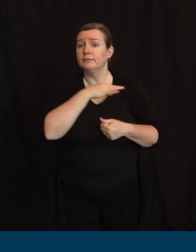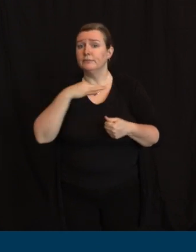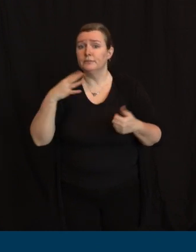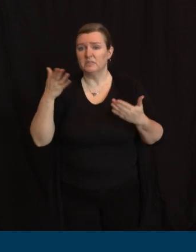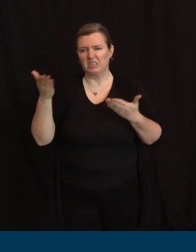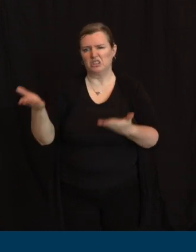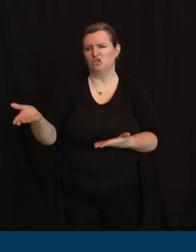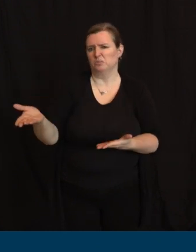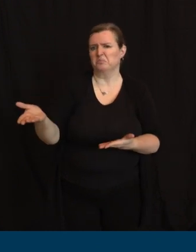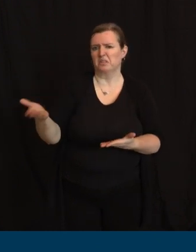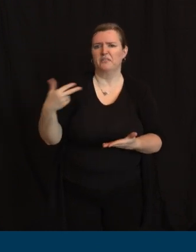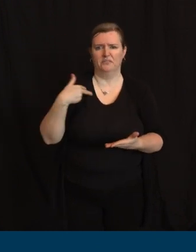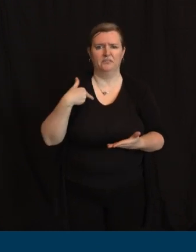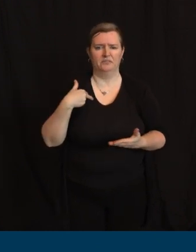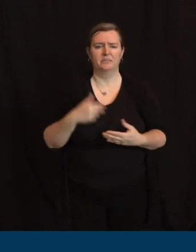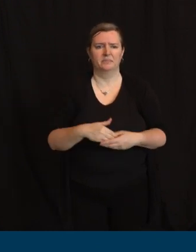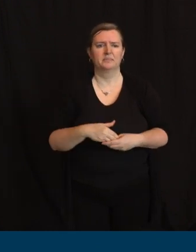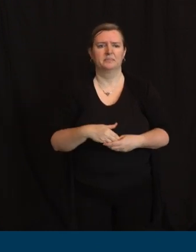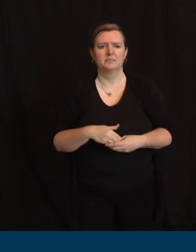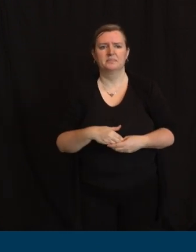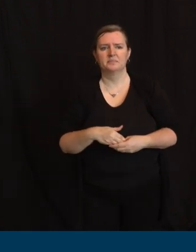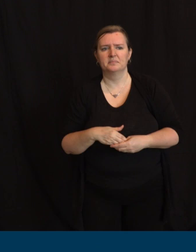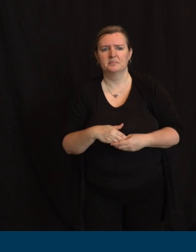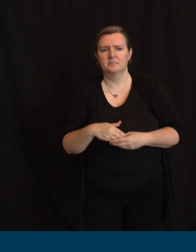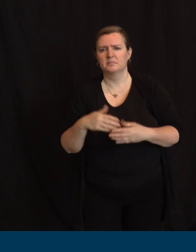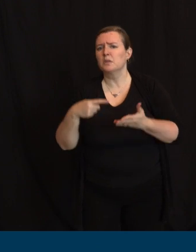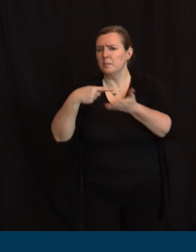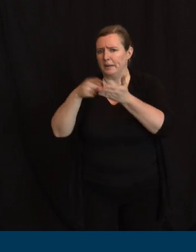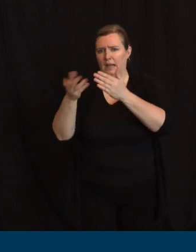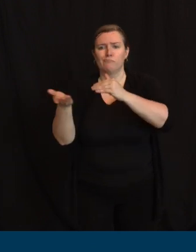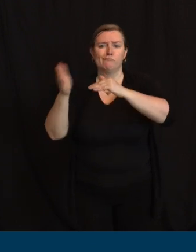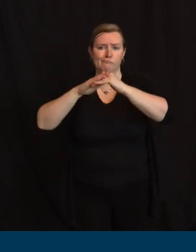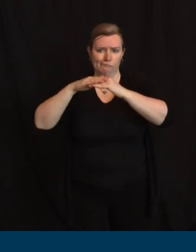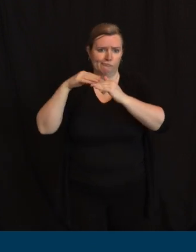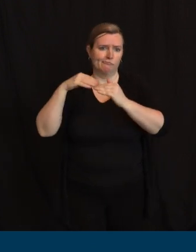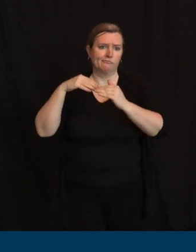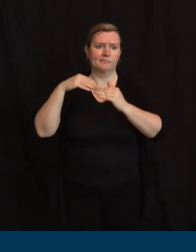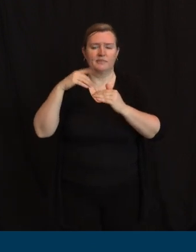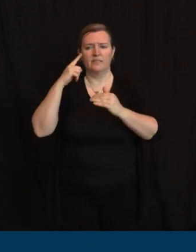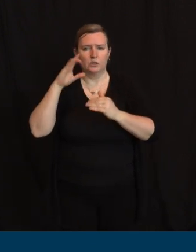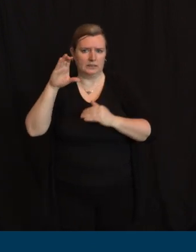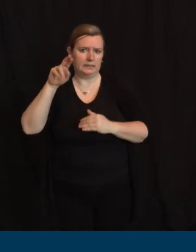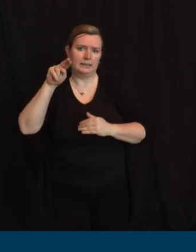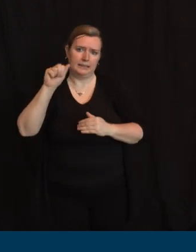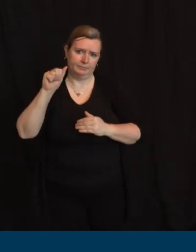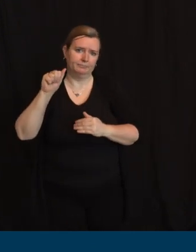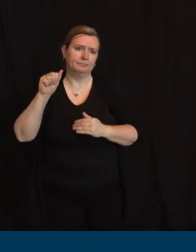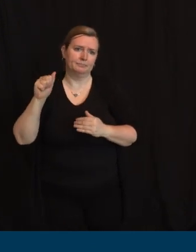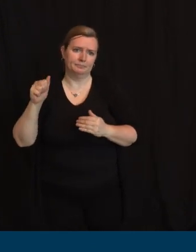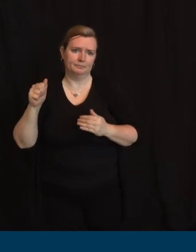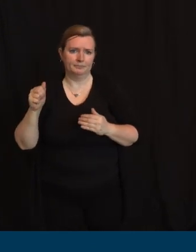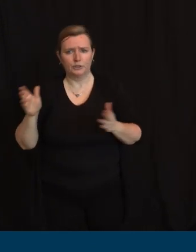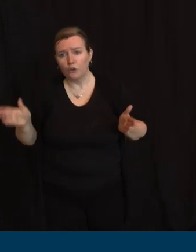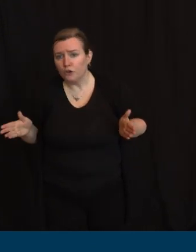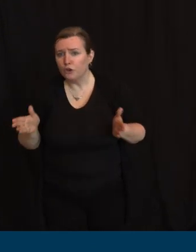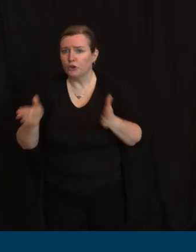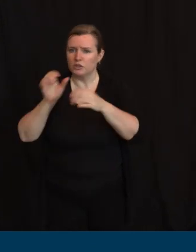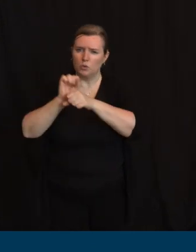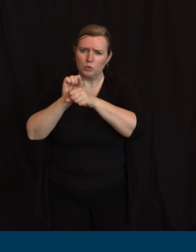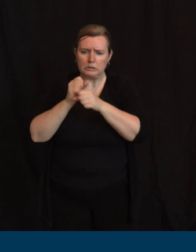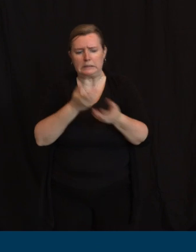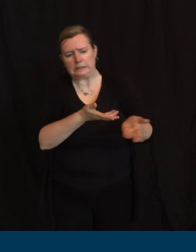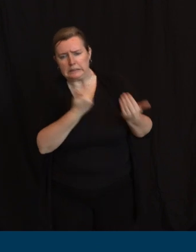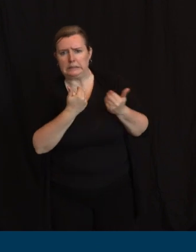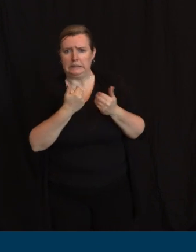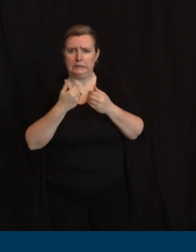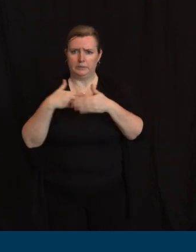additional wages to be paid for CNAs to incent them to work at the facility. The census